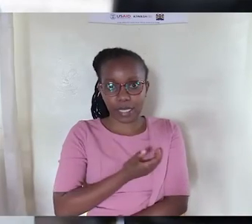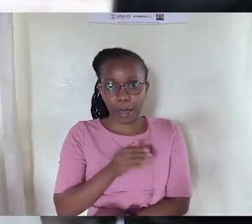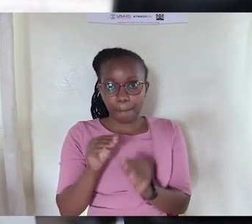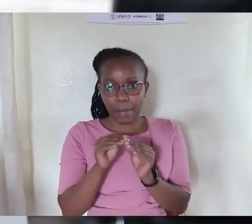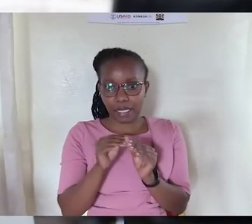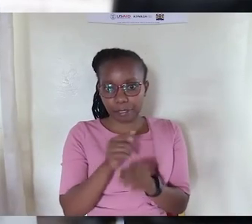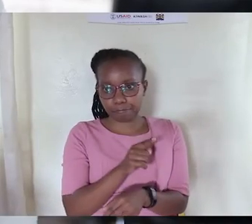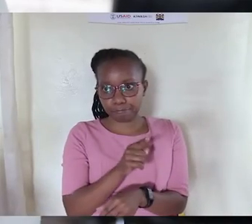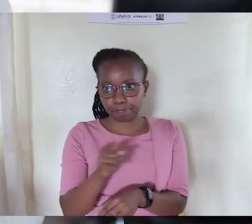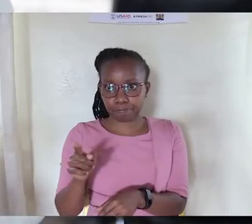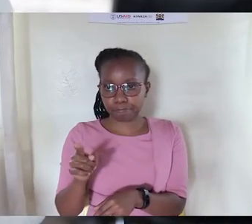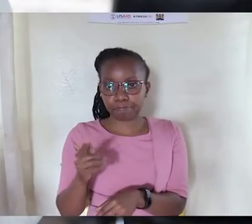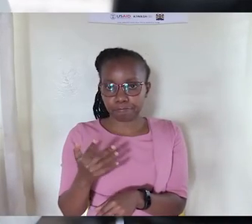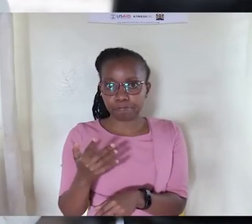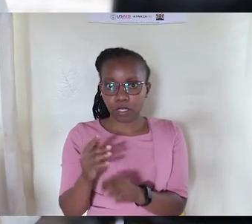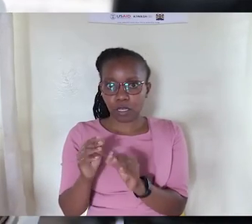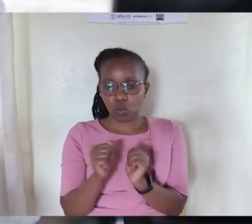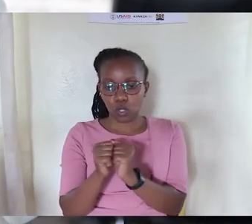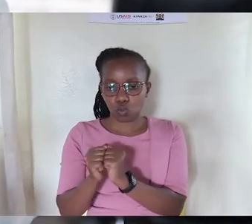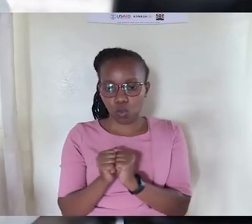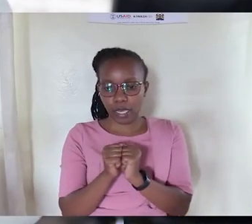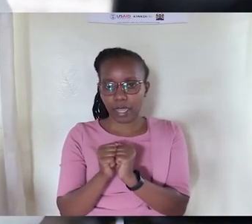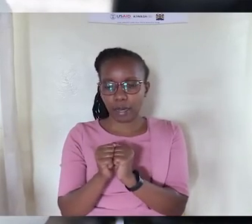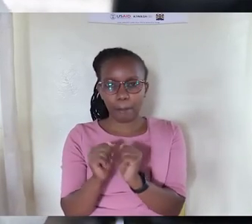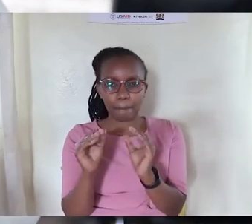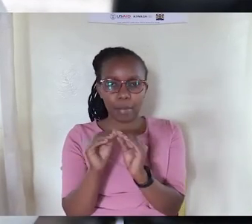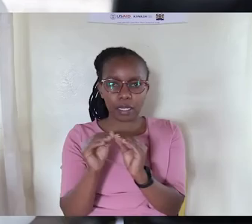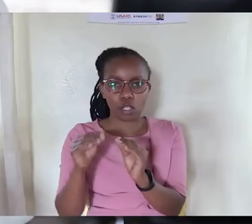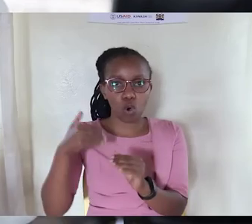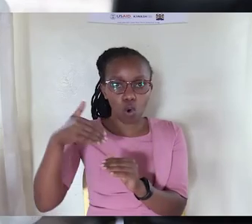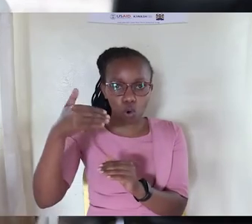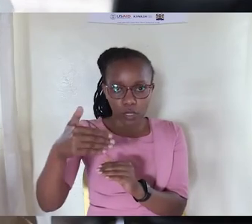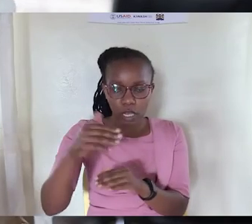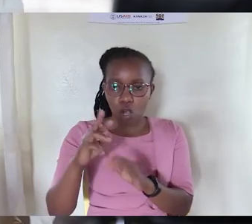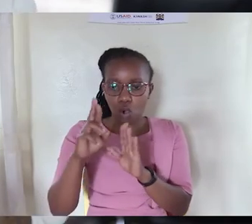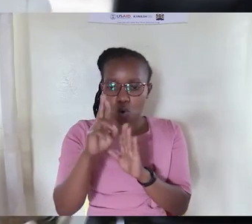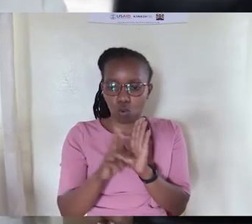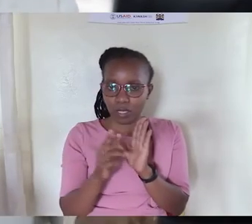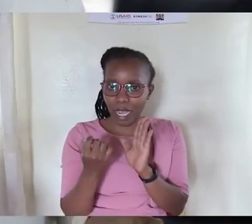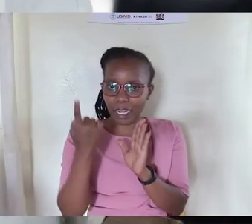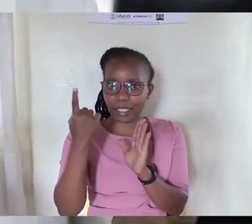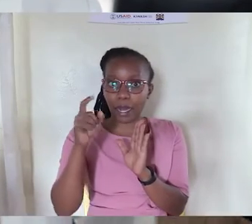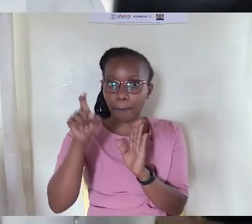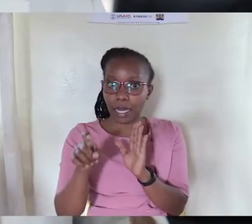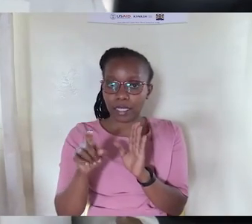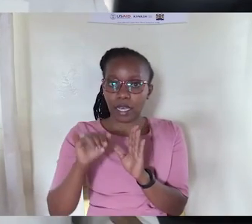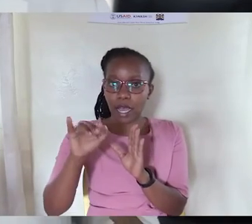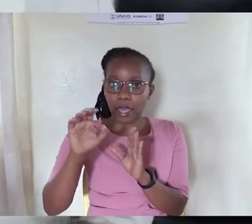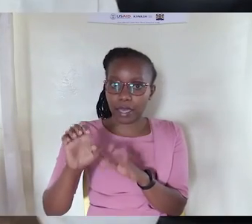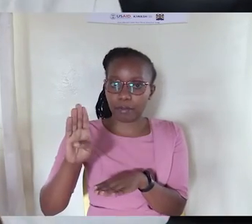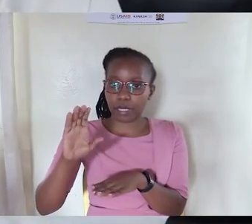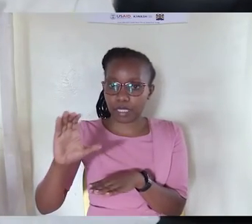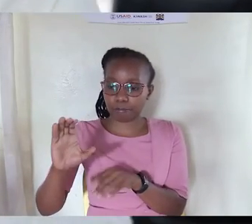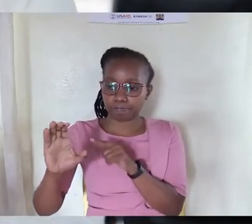meetings, we've been meeting together so that they understand the rules of the game. IBC is the referee,